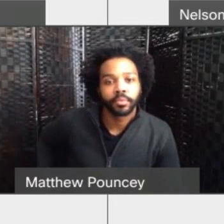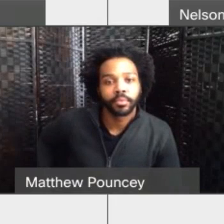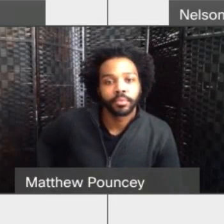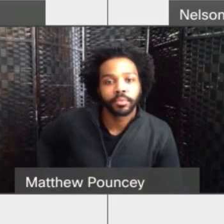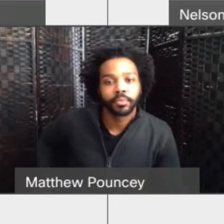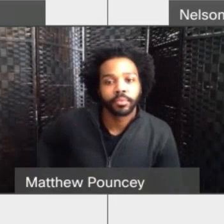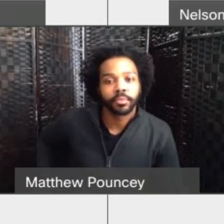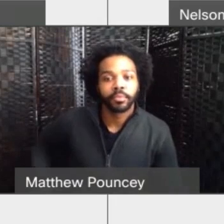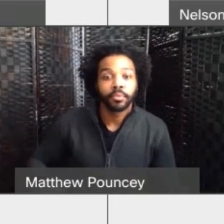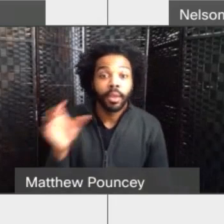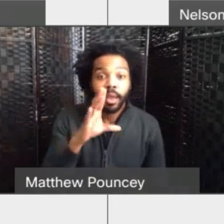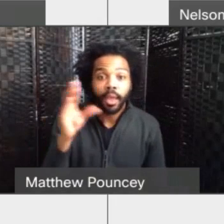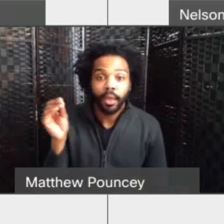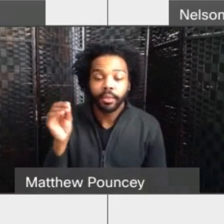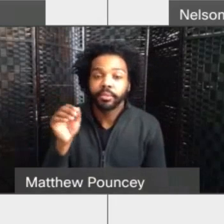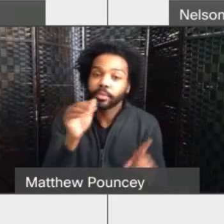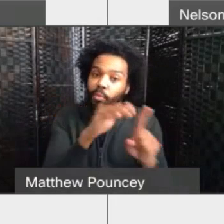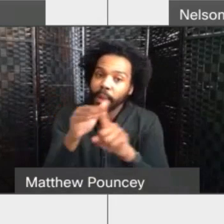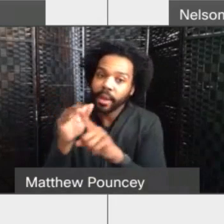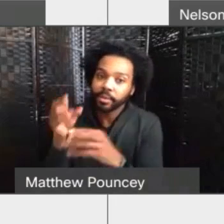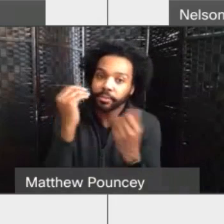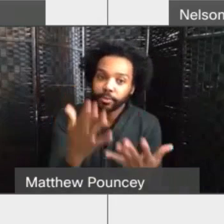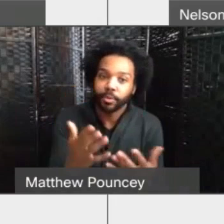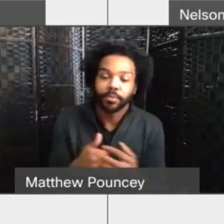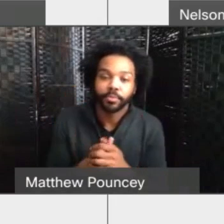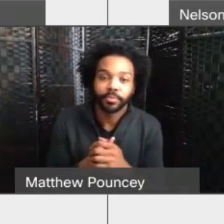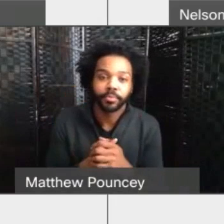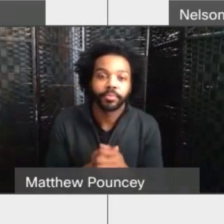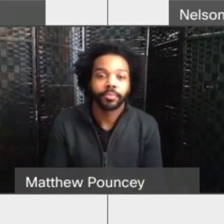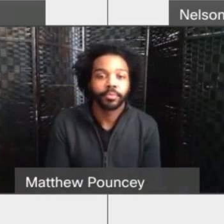And just as a reminder, as that comes up,